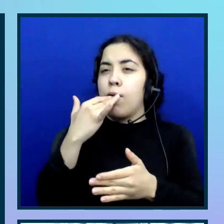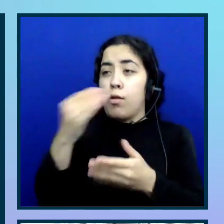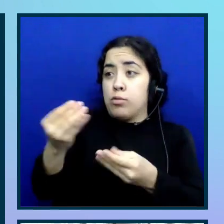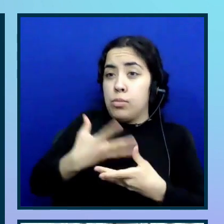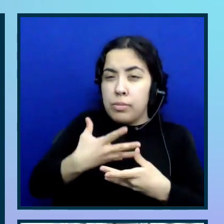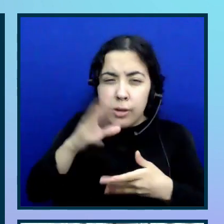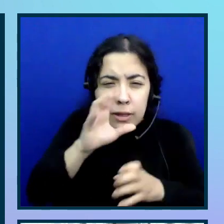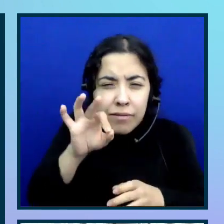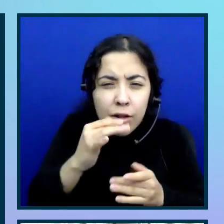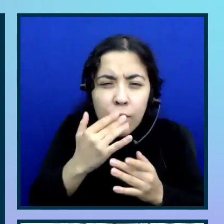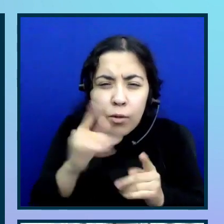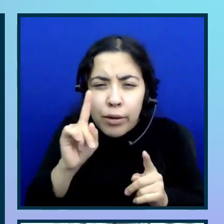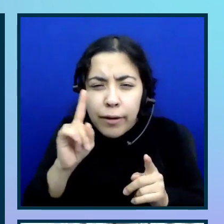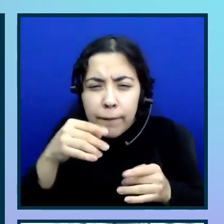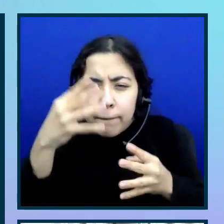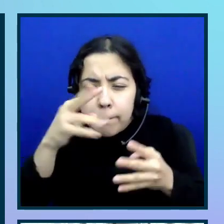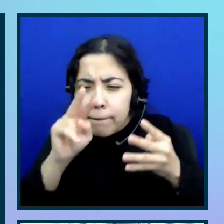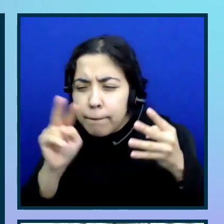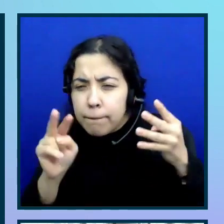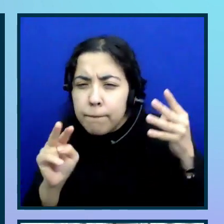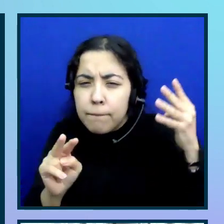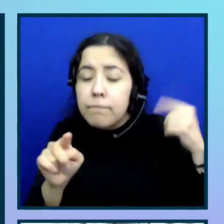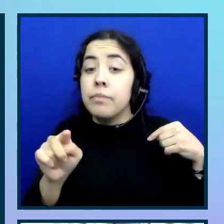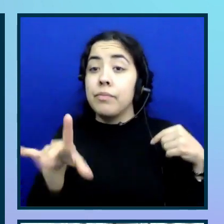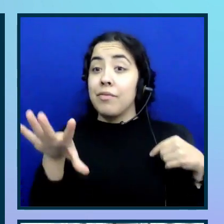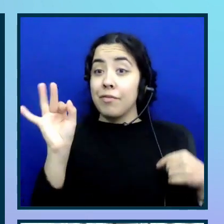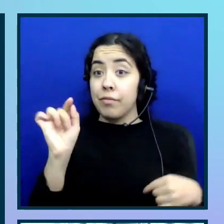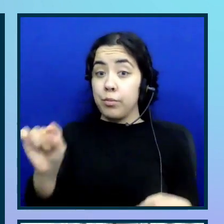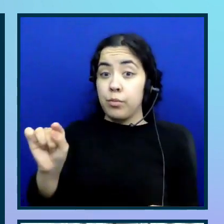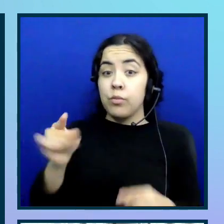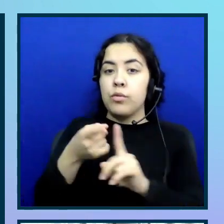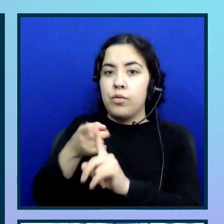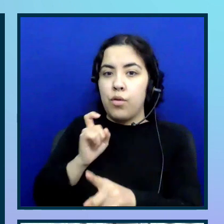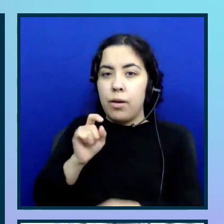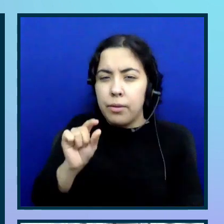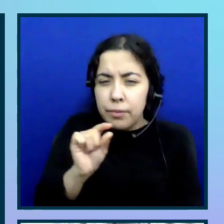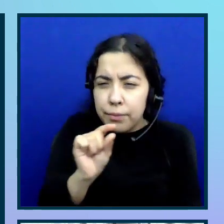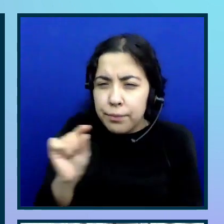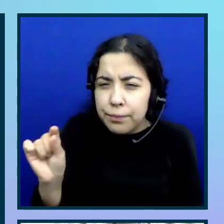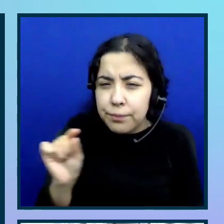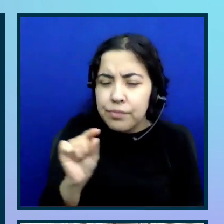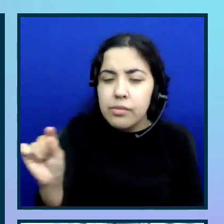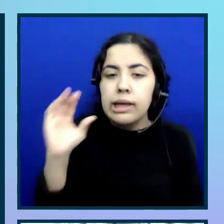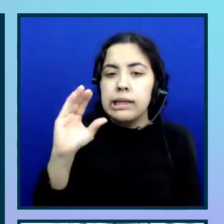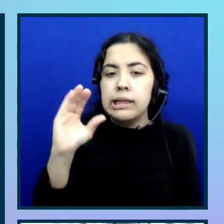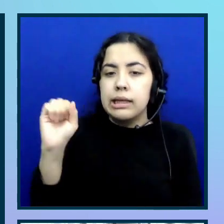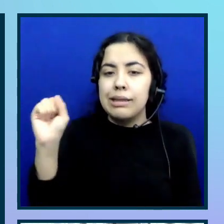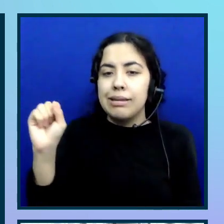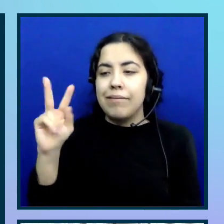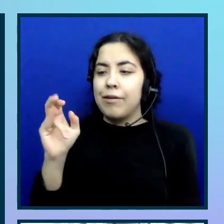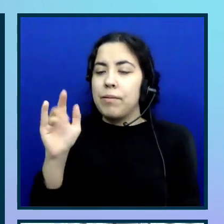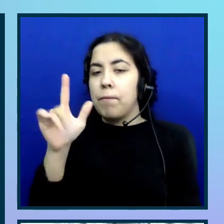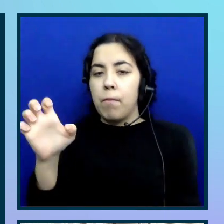I can look here. I can scan down. I can see here that it's actually coming from this CSS variable of